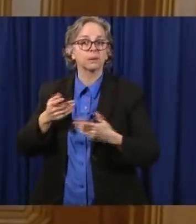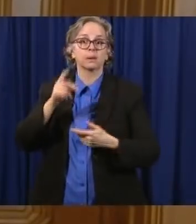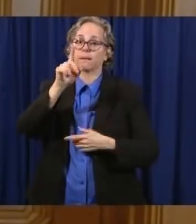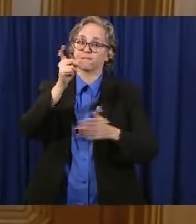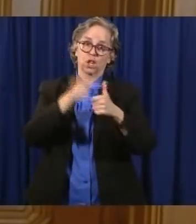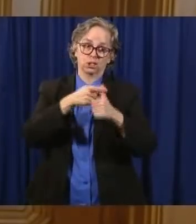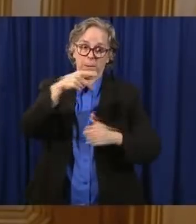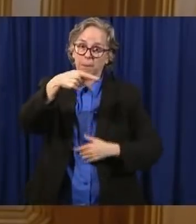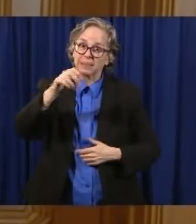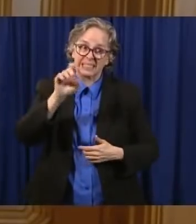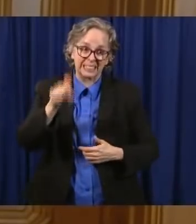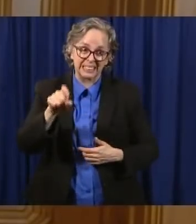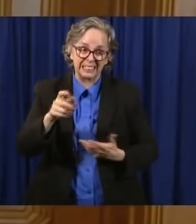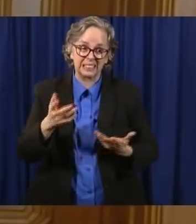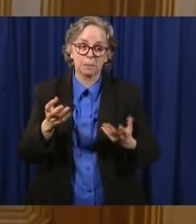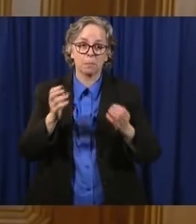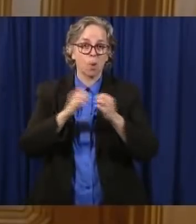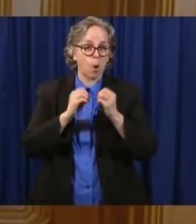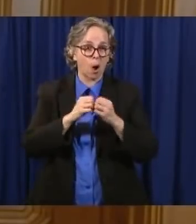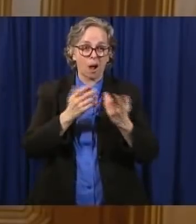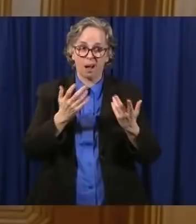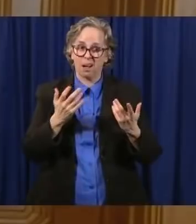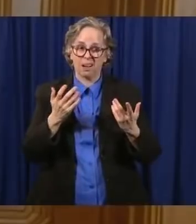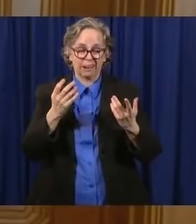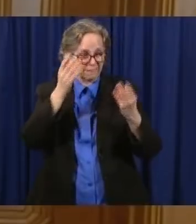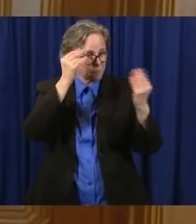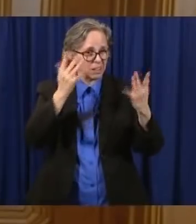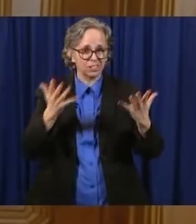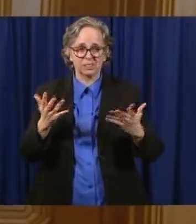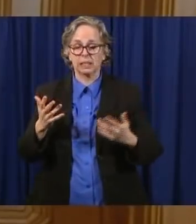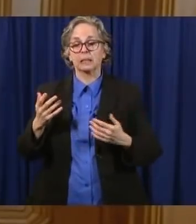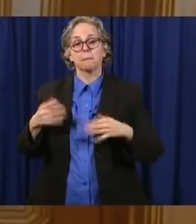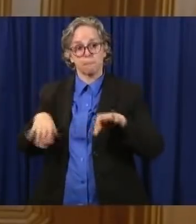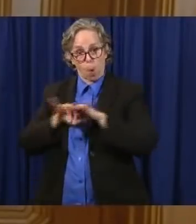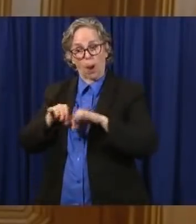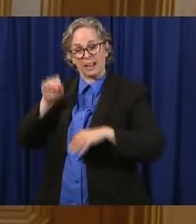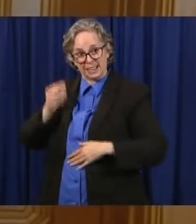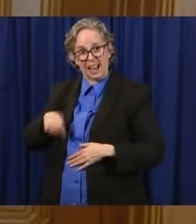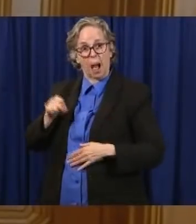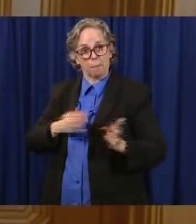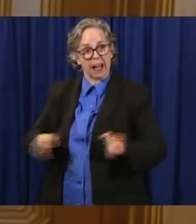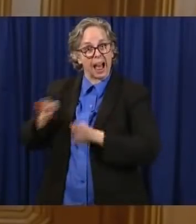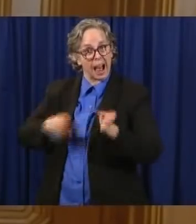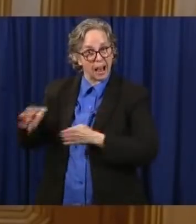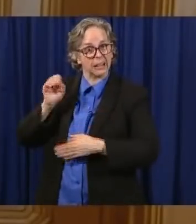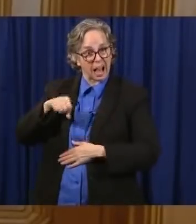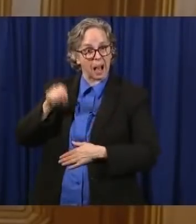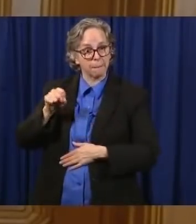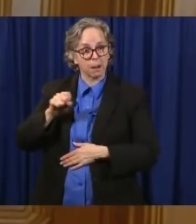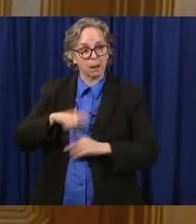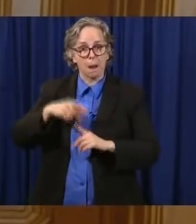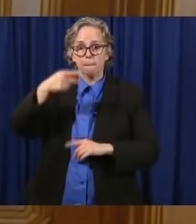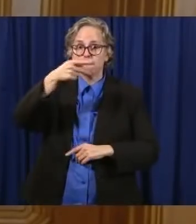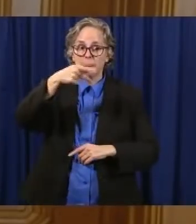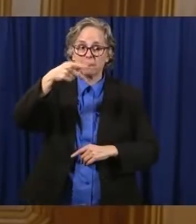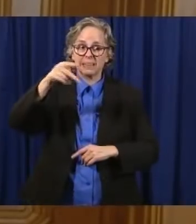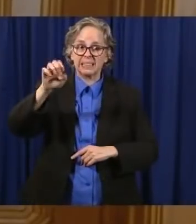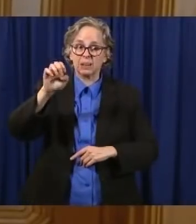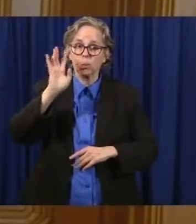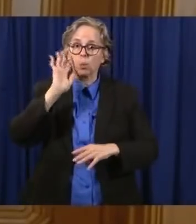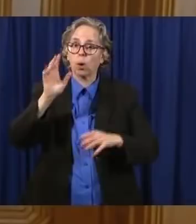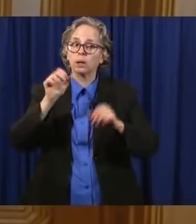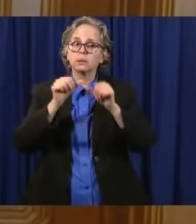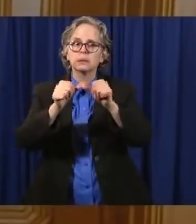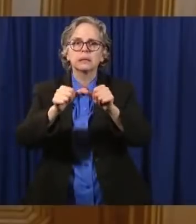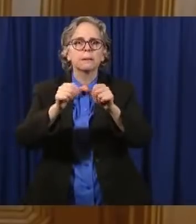in. That's not only important for what we're into now and protecting everyone, it's important as we